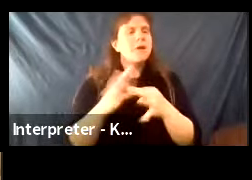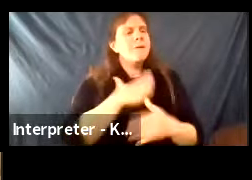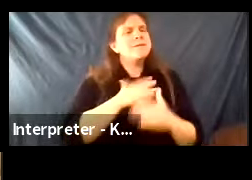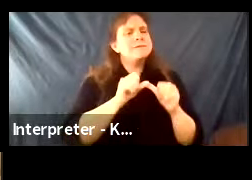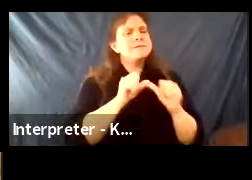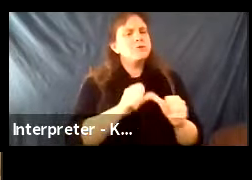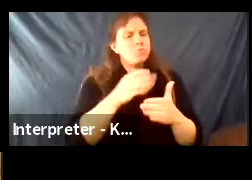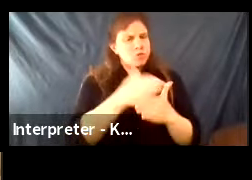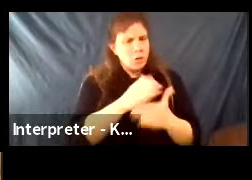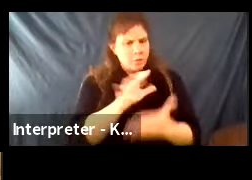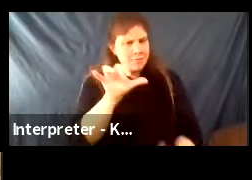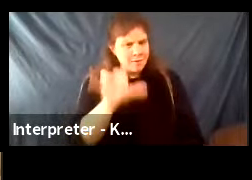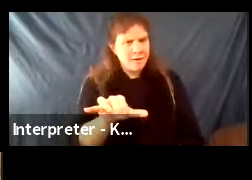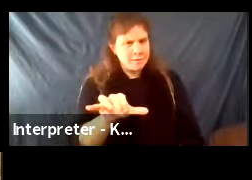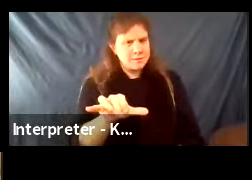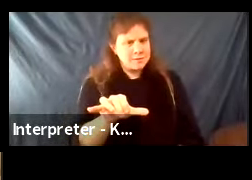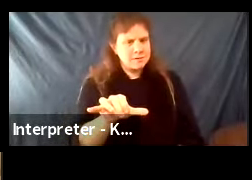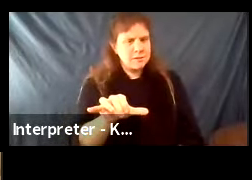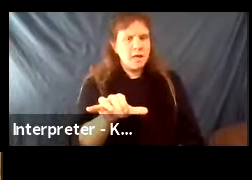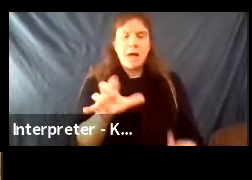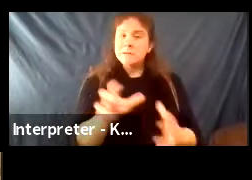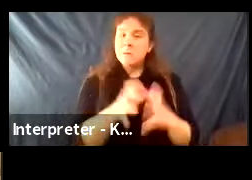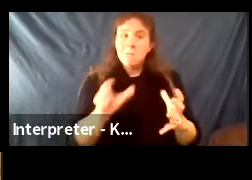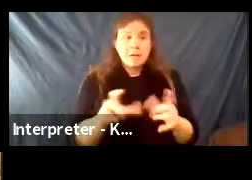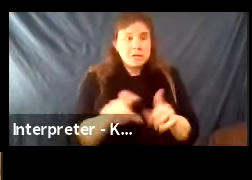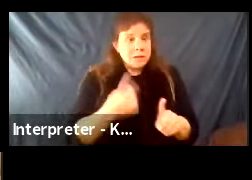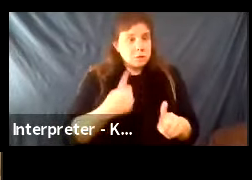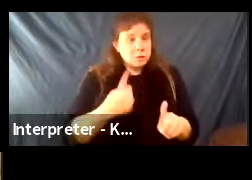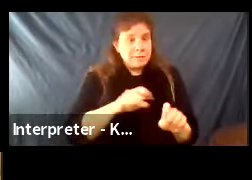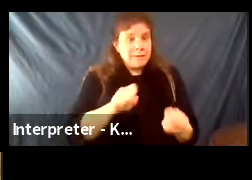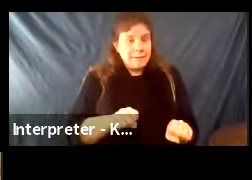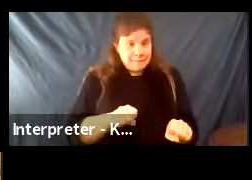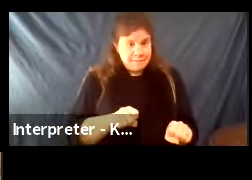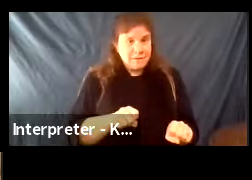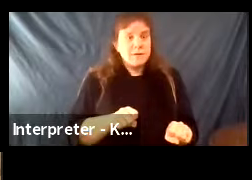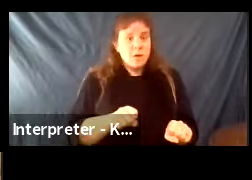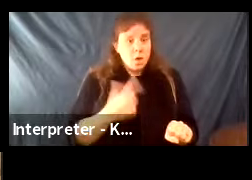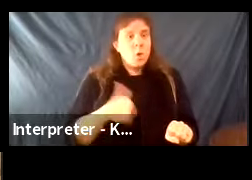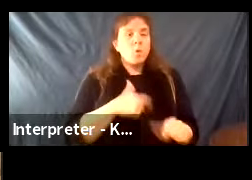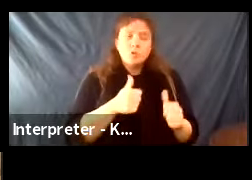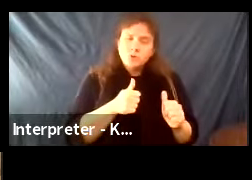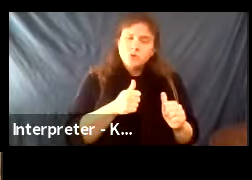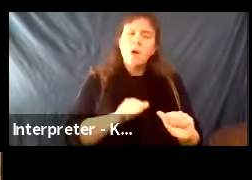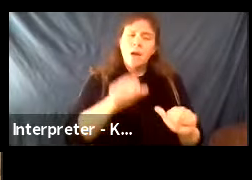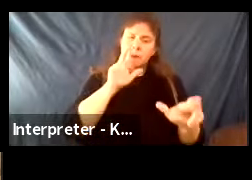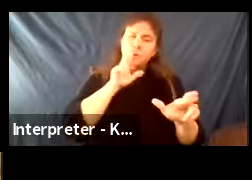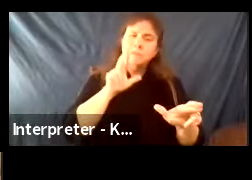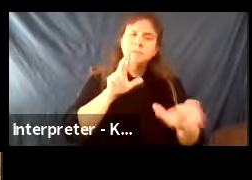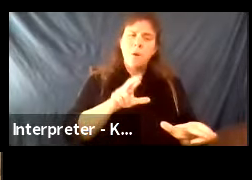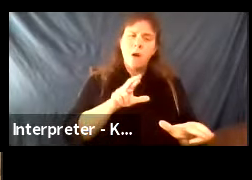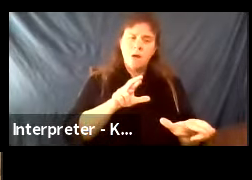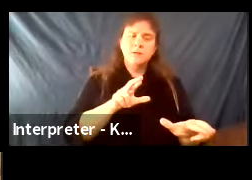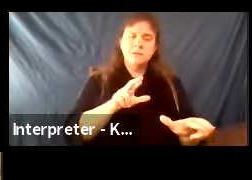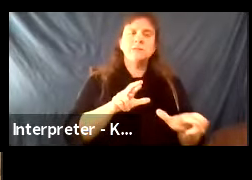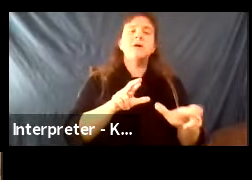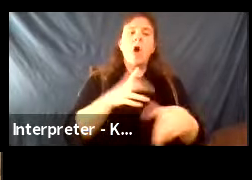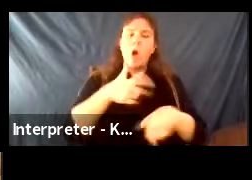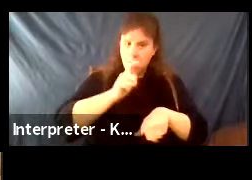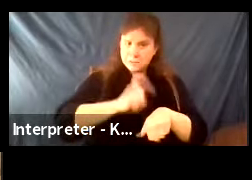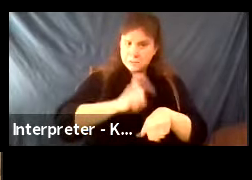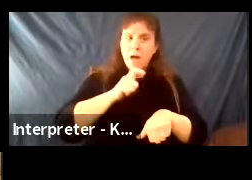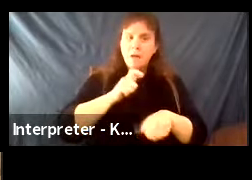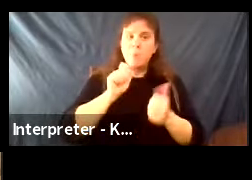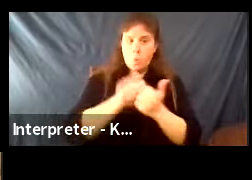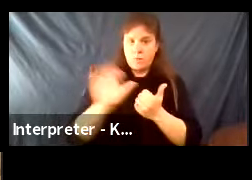as as much as we can. We try to respond in a thoughtful and timely way.